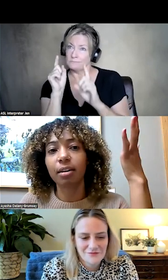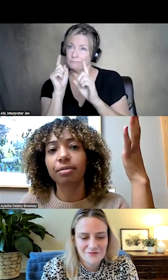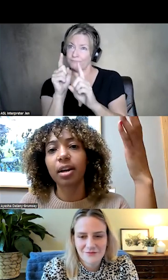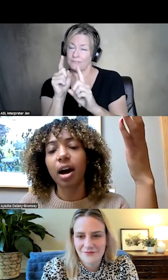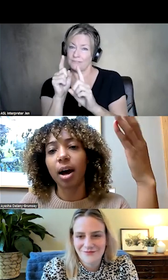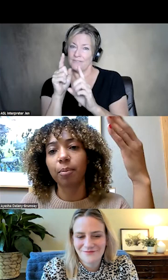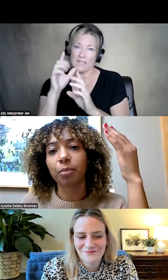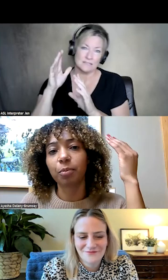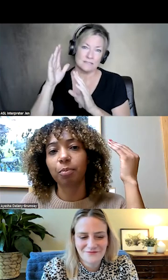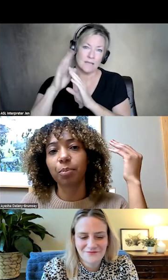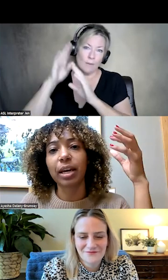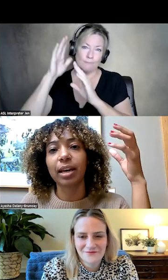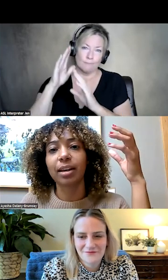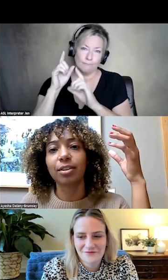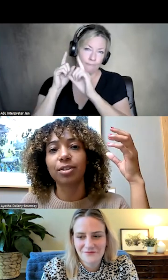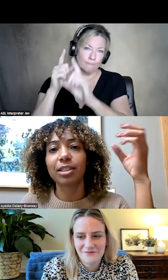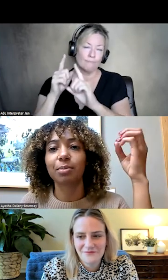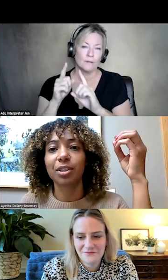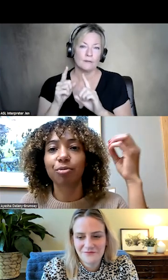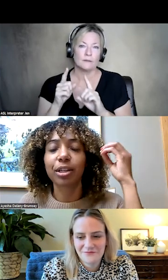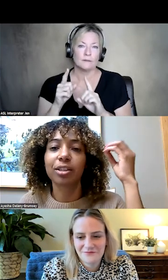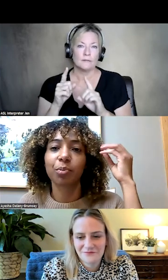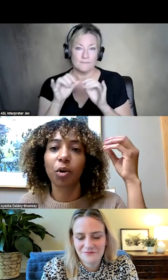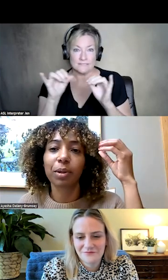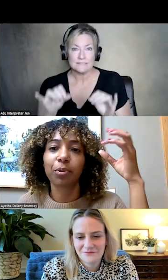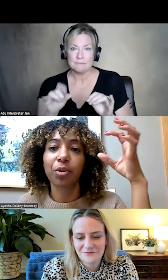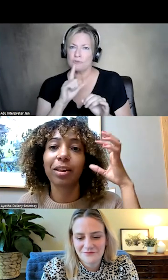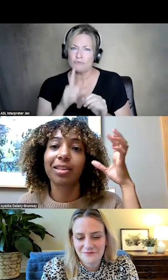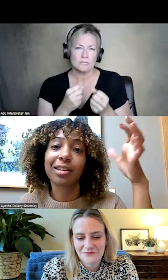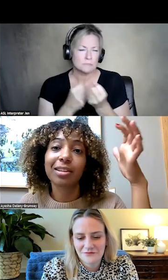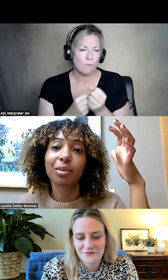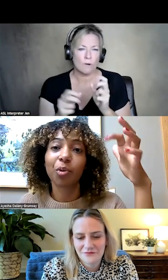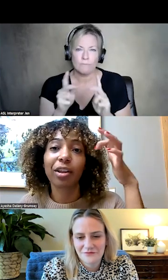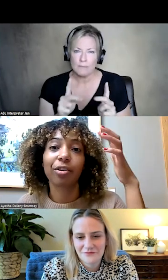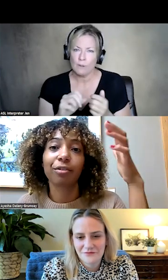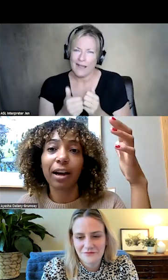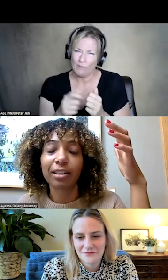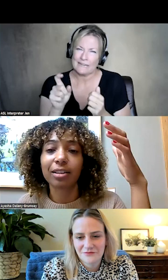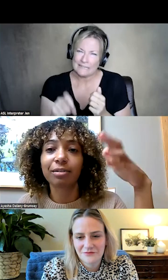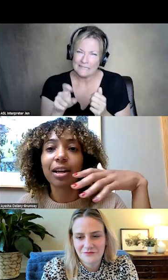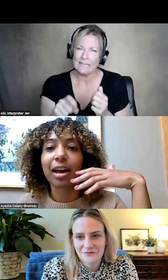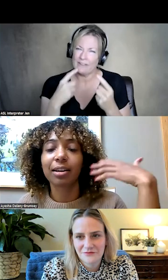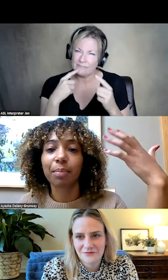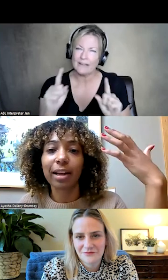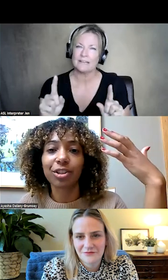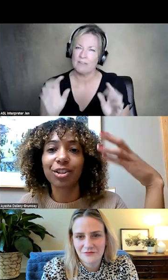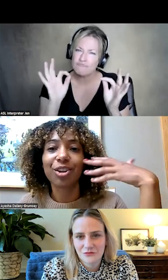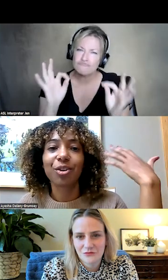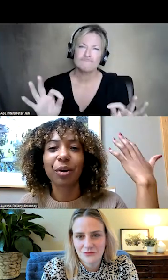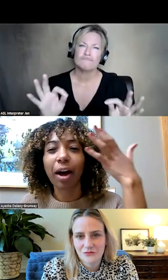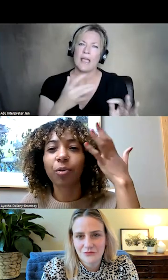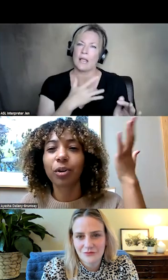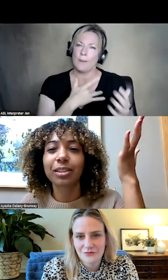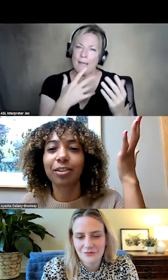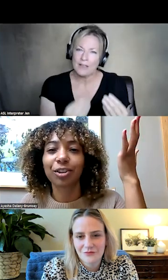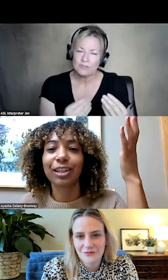zenith of being systems that really support people in the way that they need support and that are effective and compassionate,